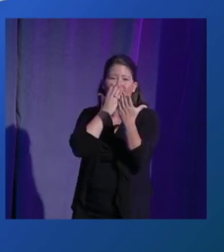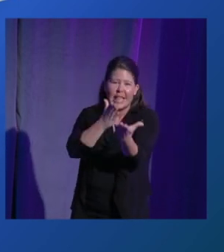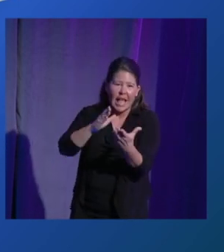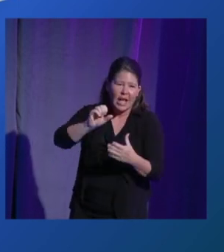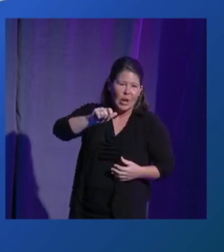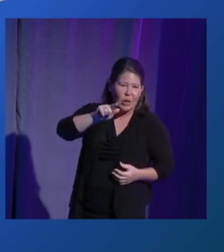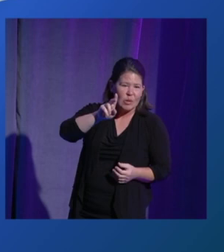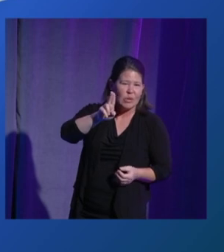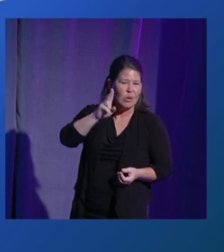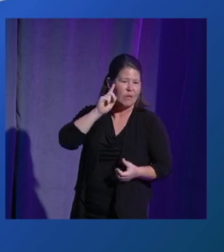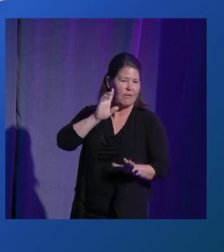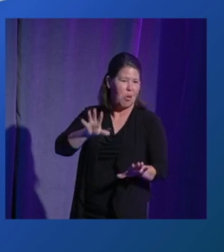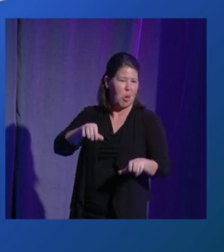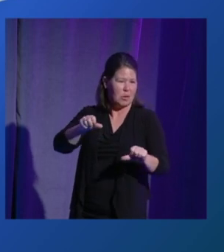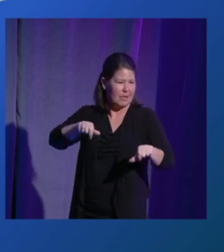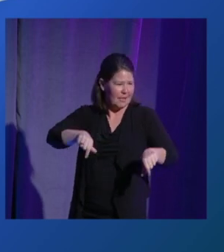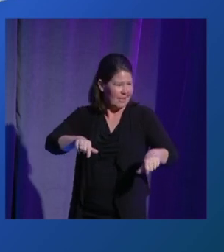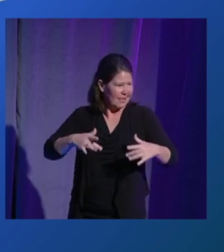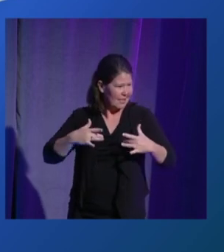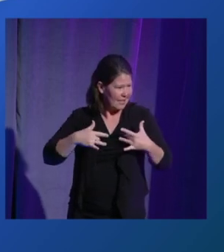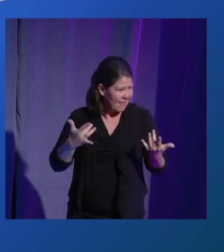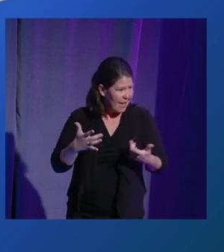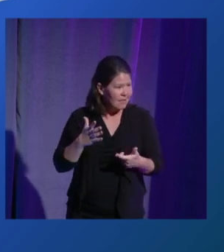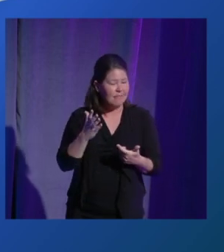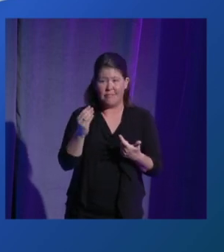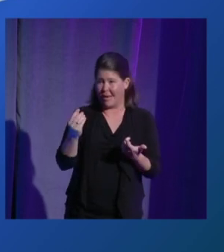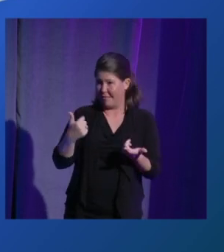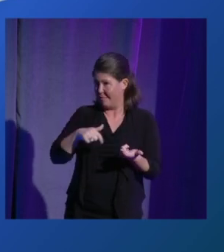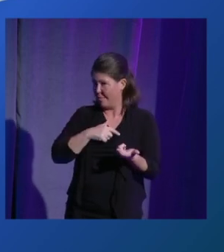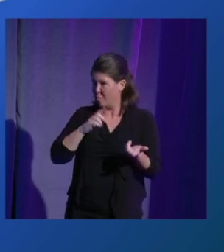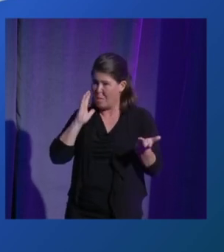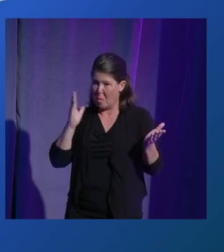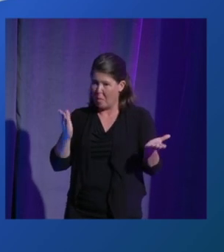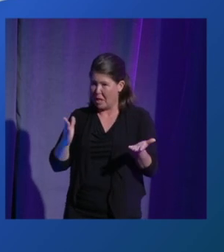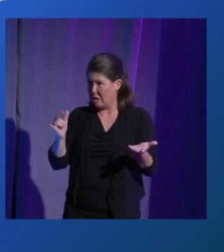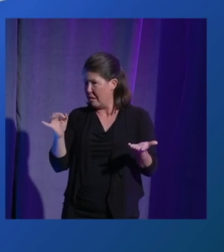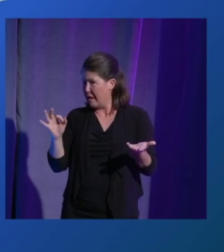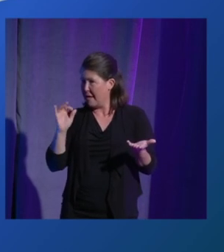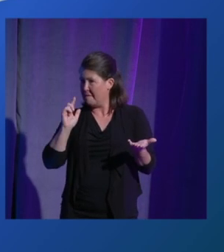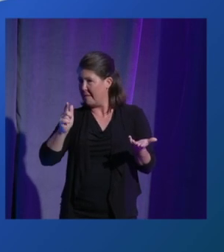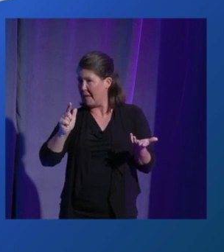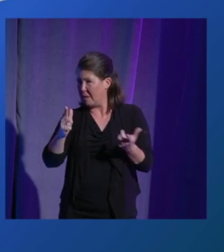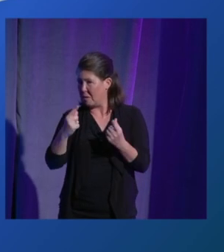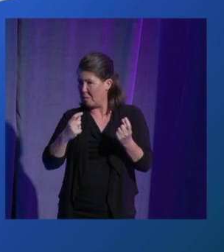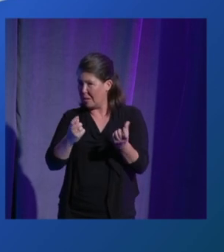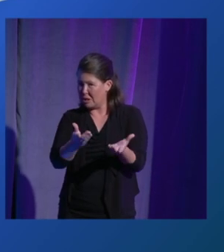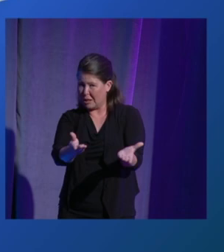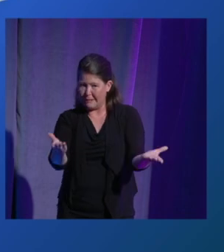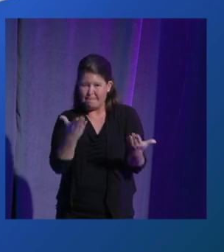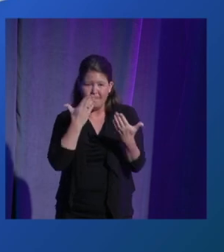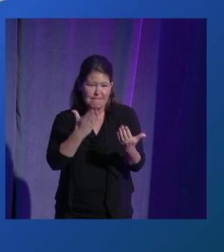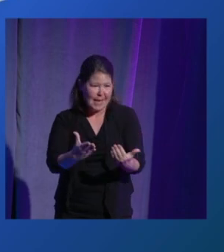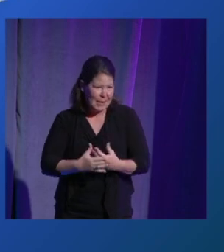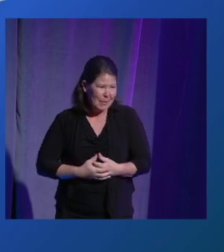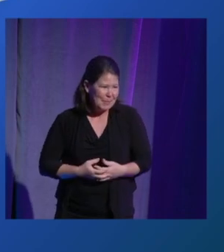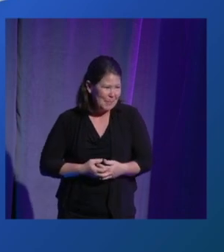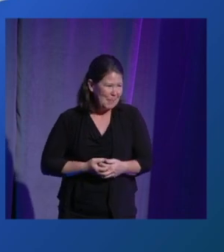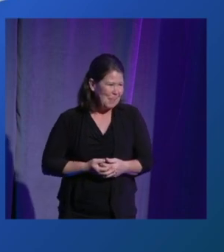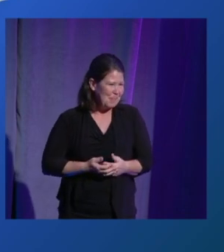and um and please we'll all be available if you have questions afterwards thanks thank you